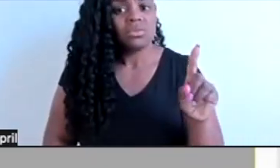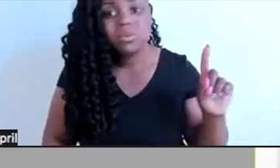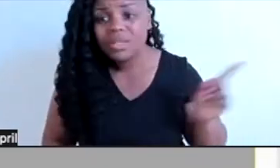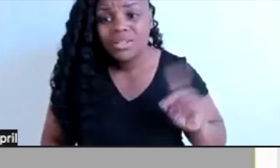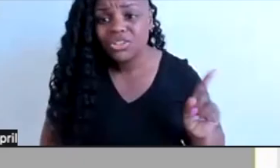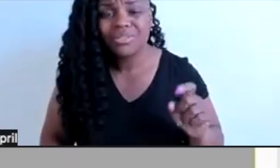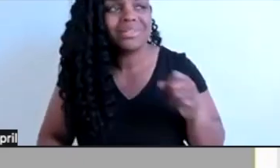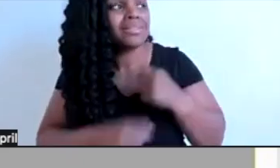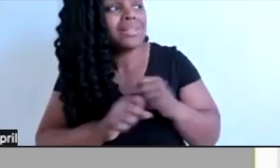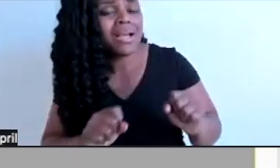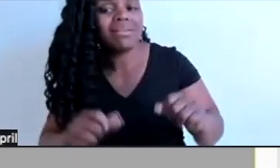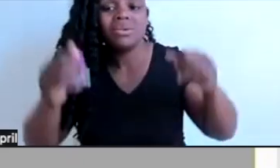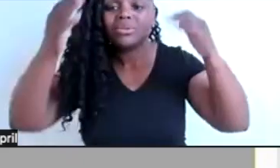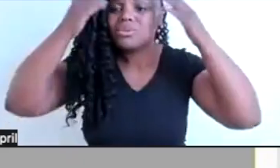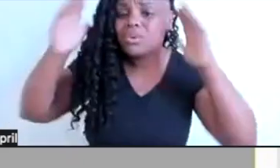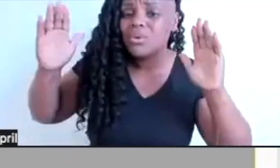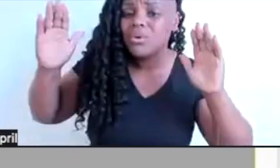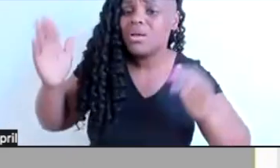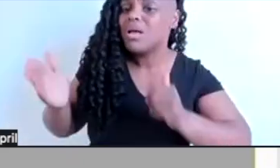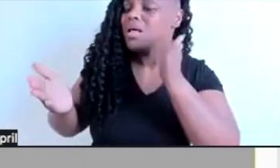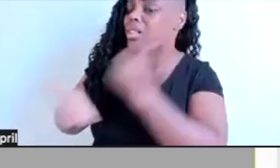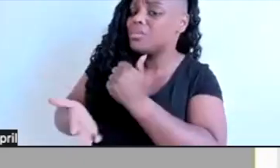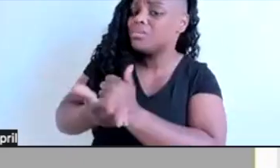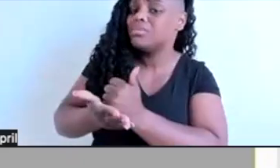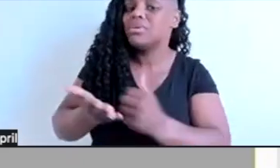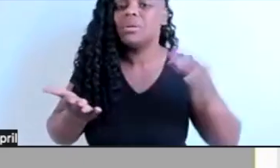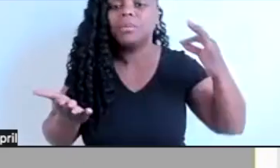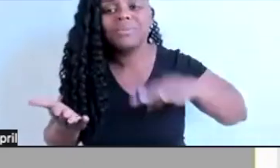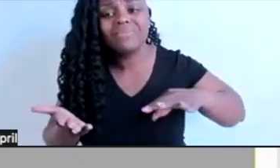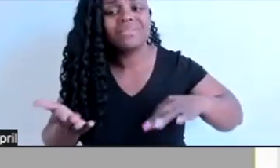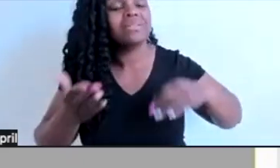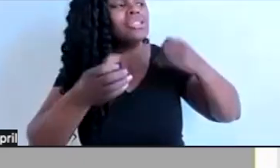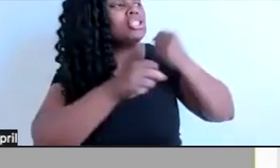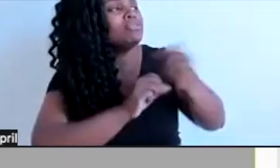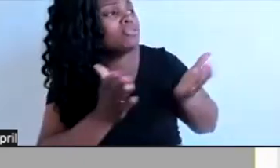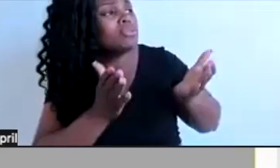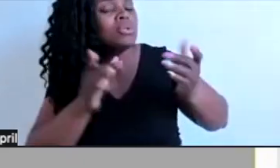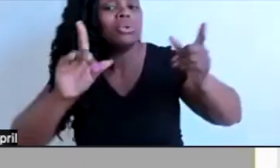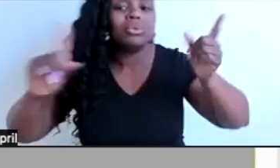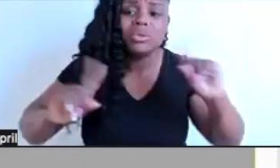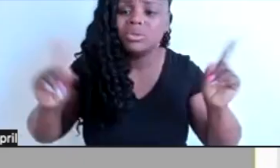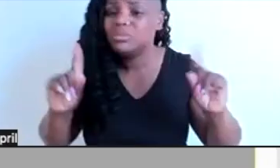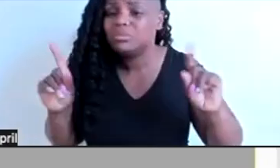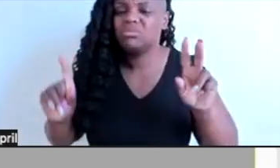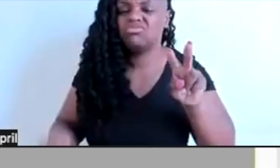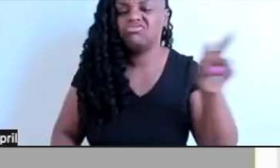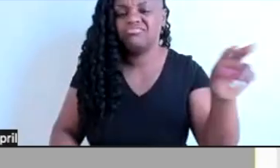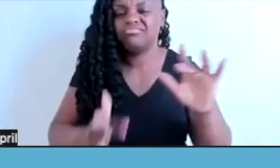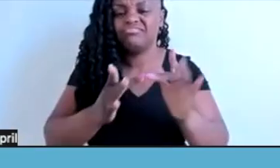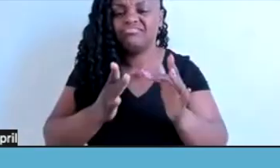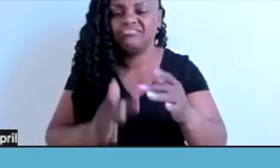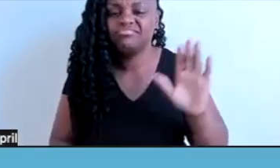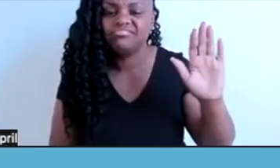including benefits and services always safe for eligible immigrants, can be found on the Cadre website.